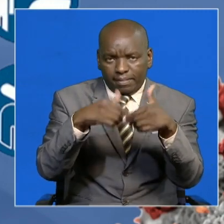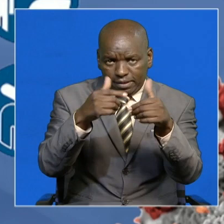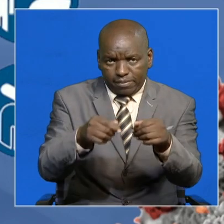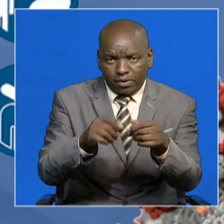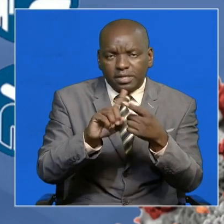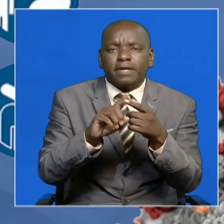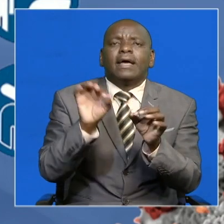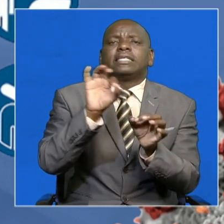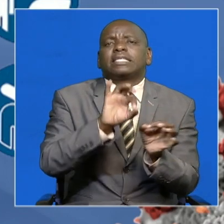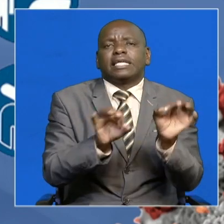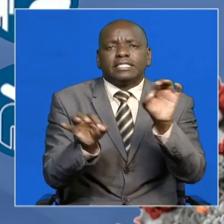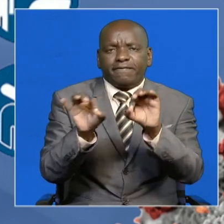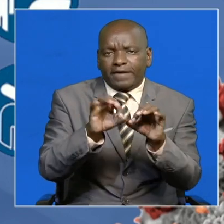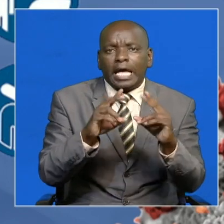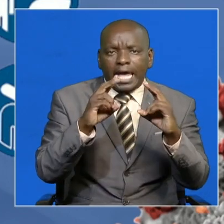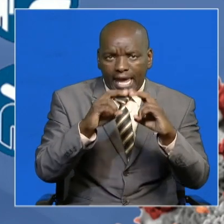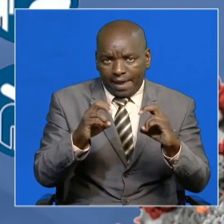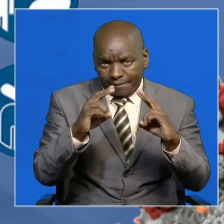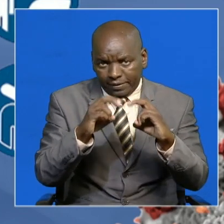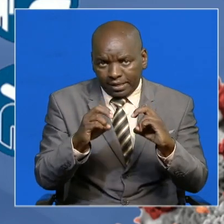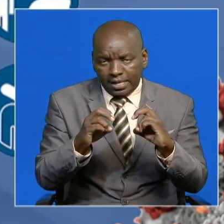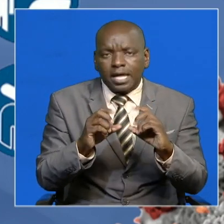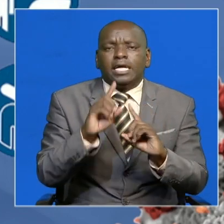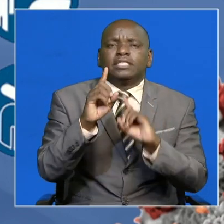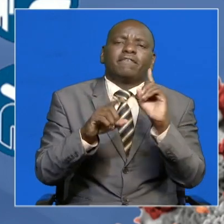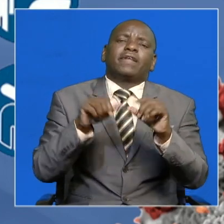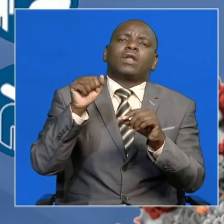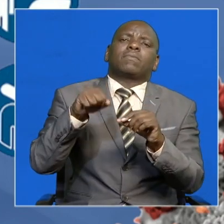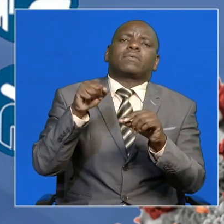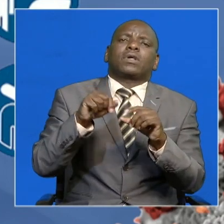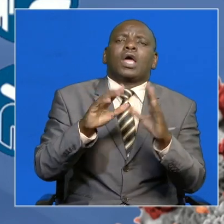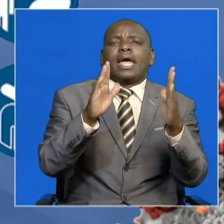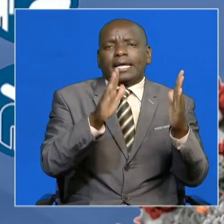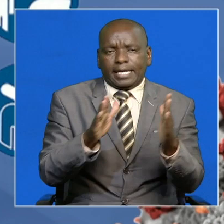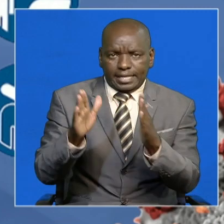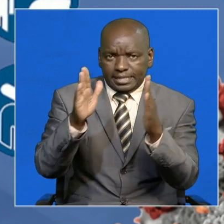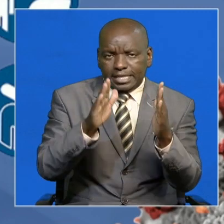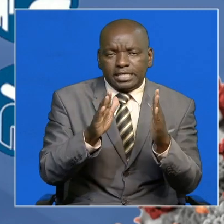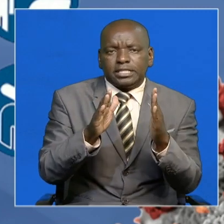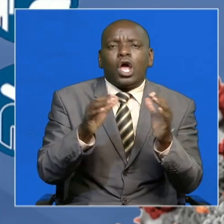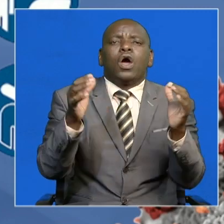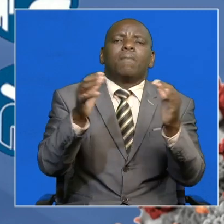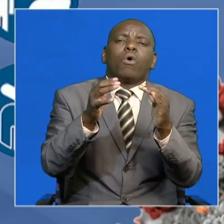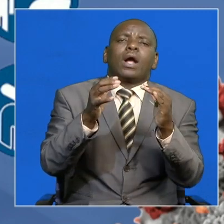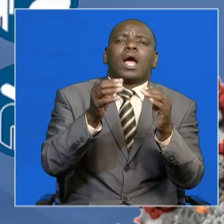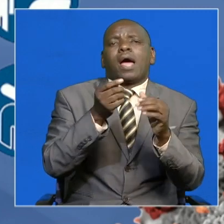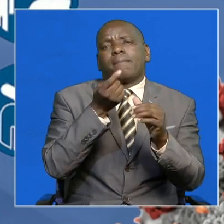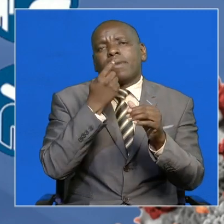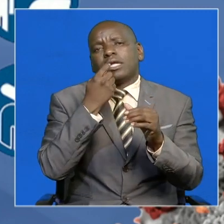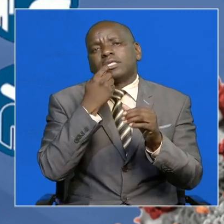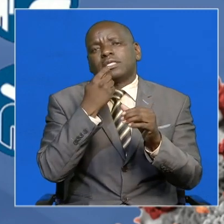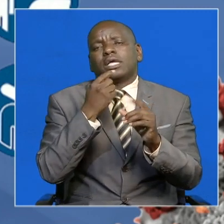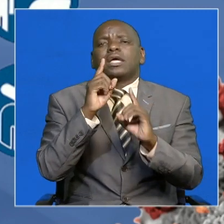based on scientific evidence, expert opinion, and additional guidance from the Medicines Control Authority of